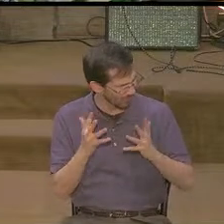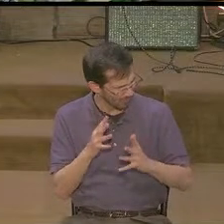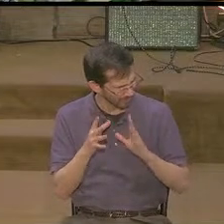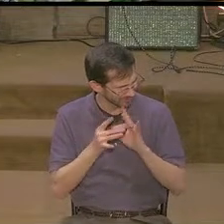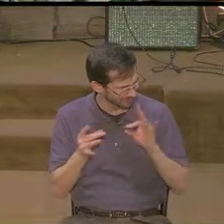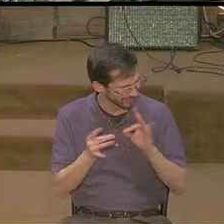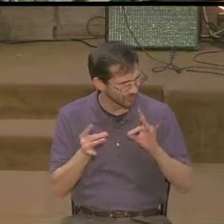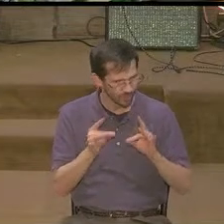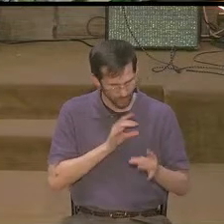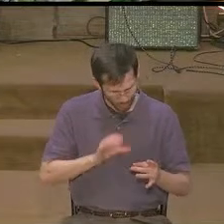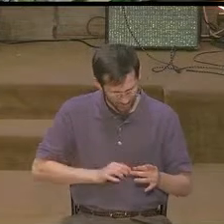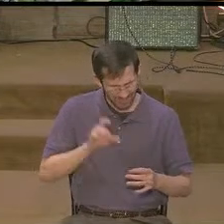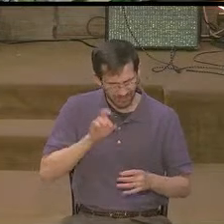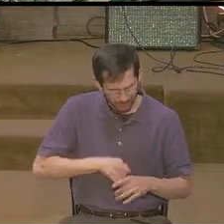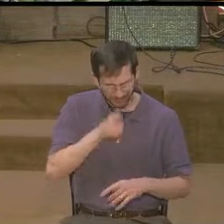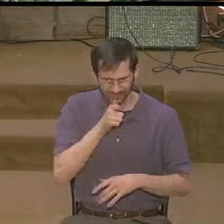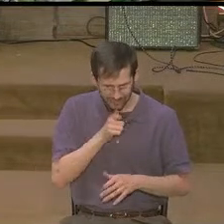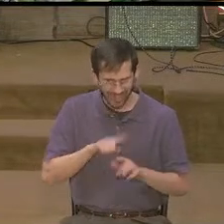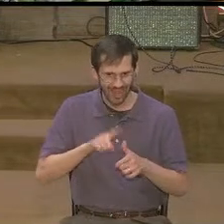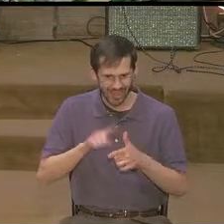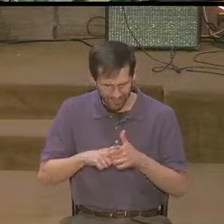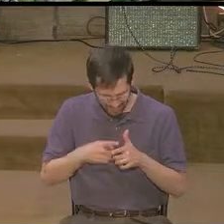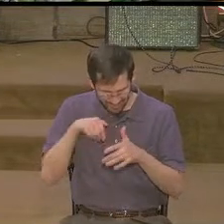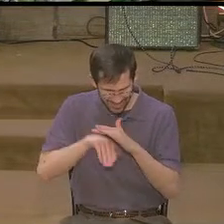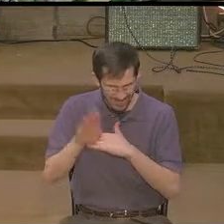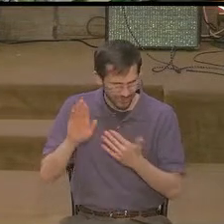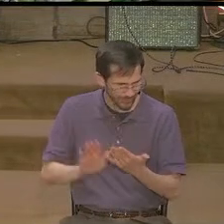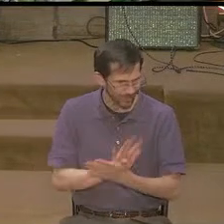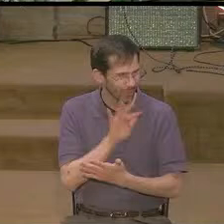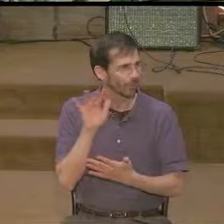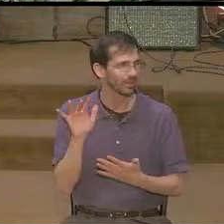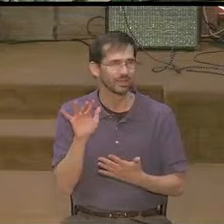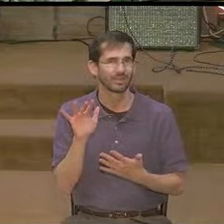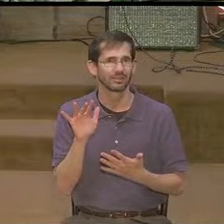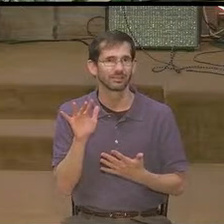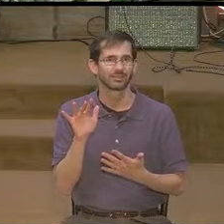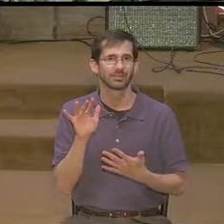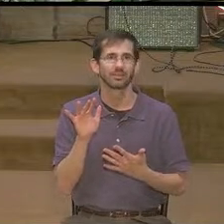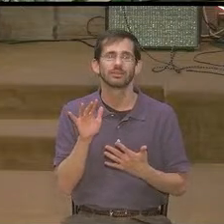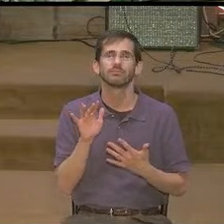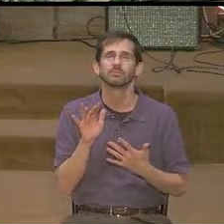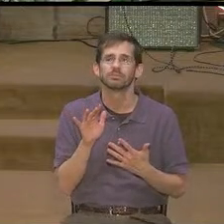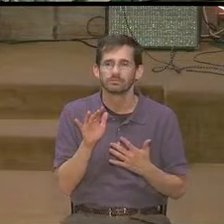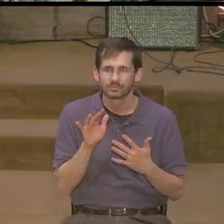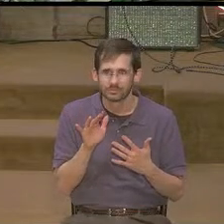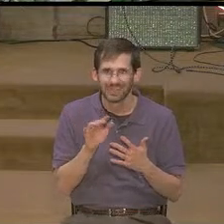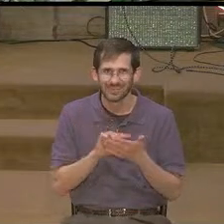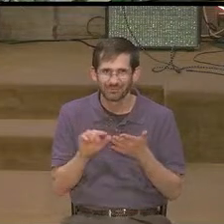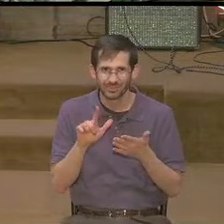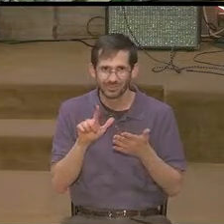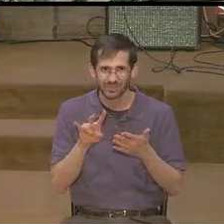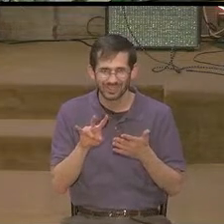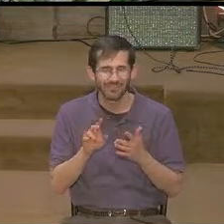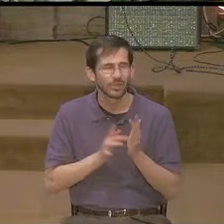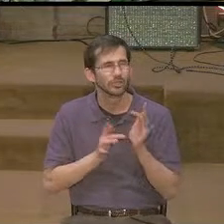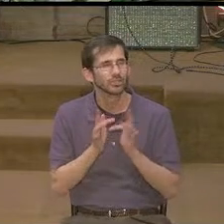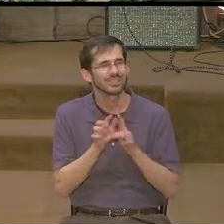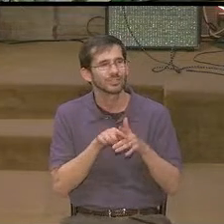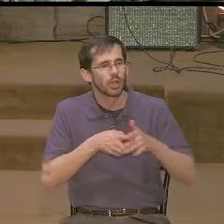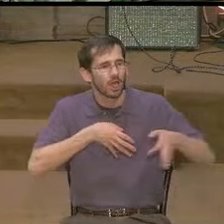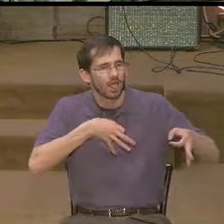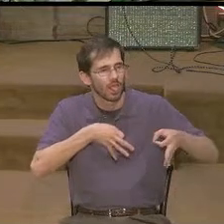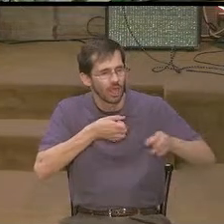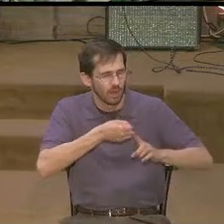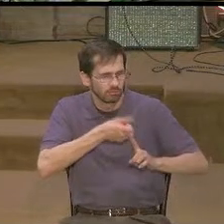things and to enter into glory? And beginning, you look at verse 27, and beginning at Moses and all the prophets,